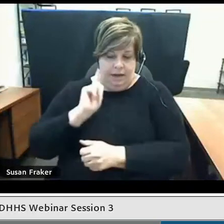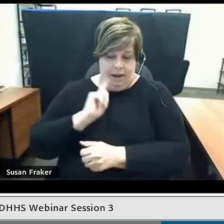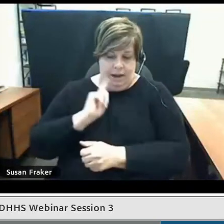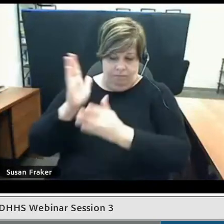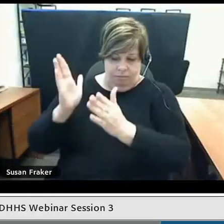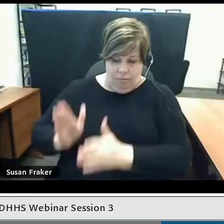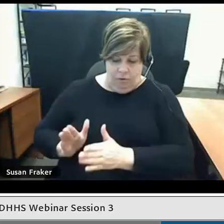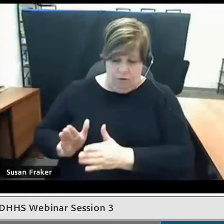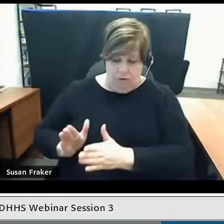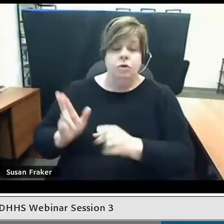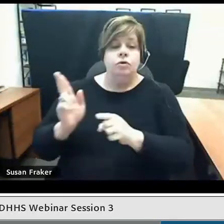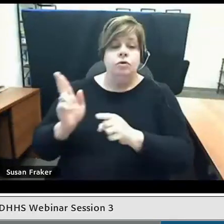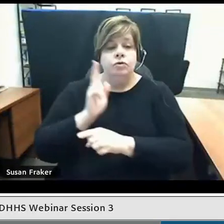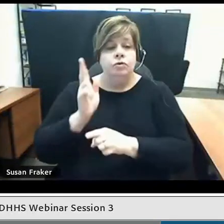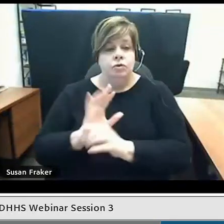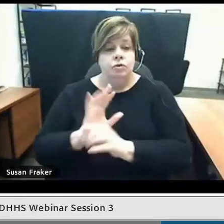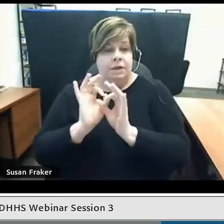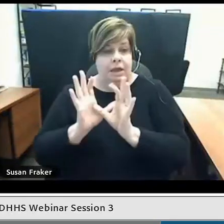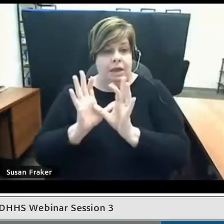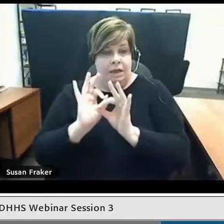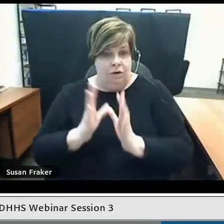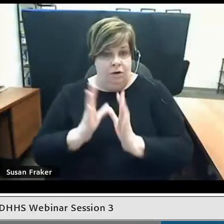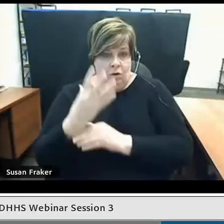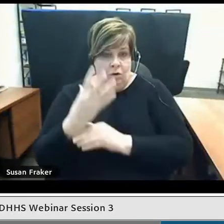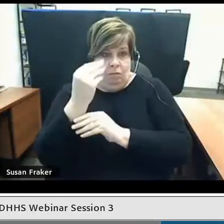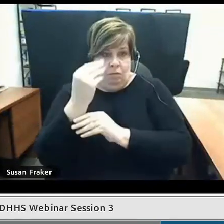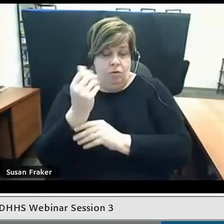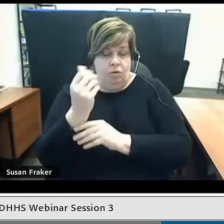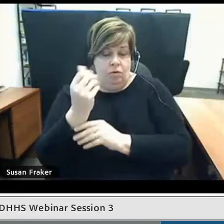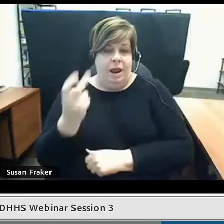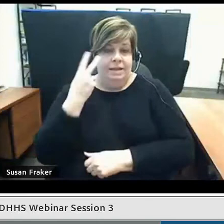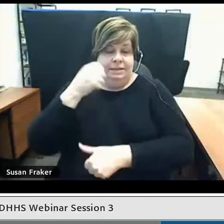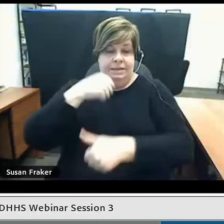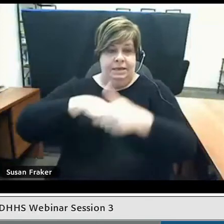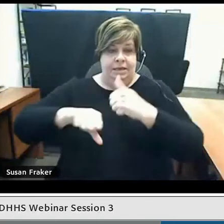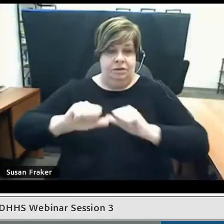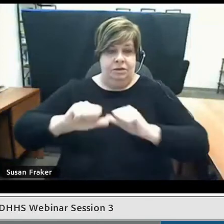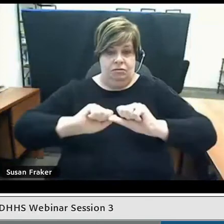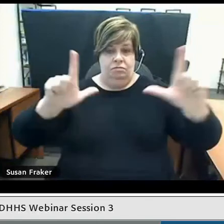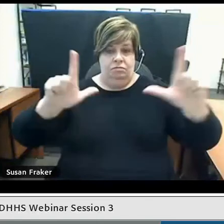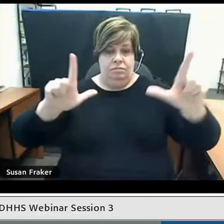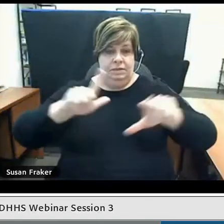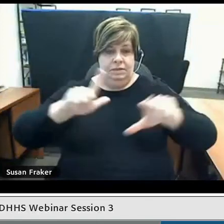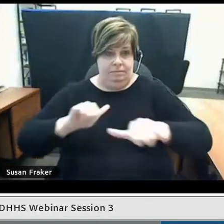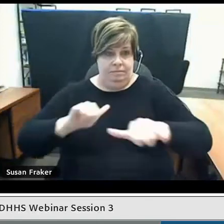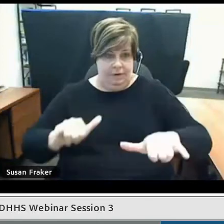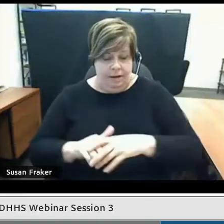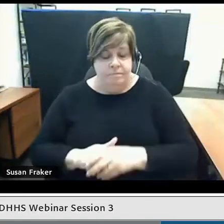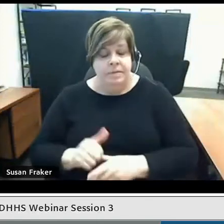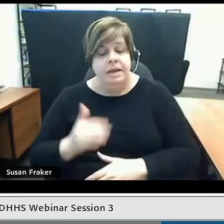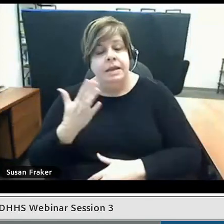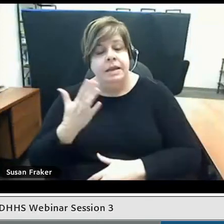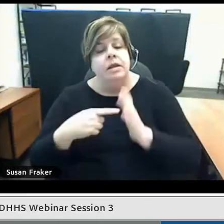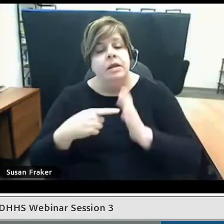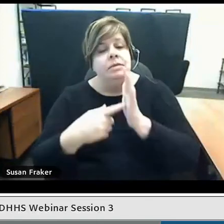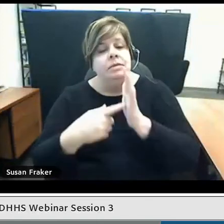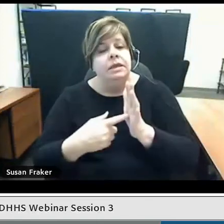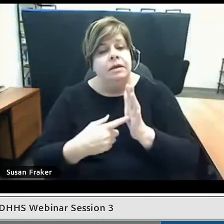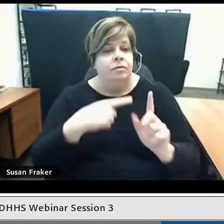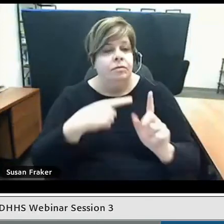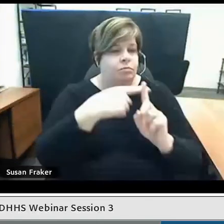through the sign language interpreter. Everybody sees each other at the same time. Now, let me sort of give you some of the pros and